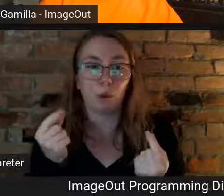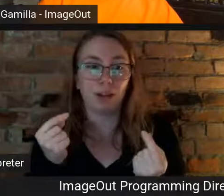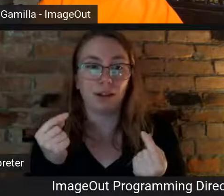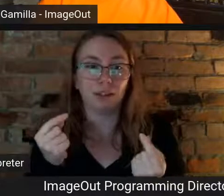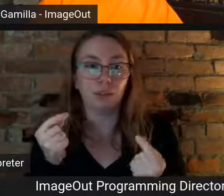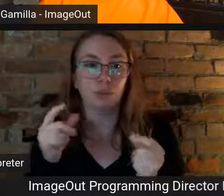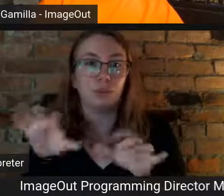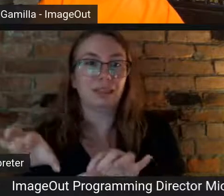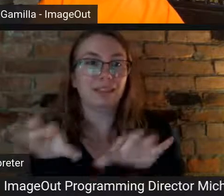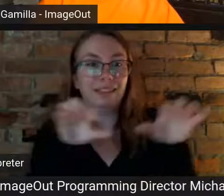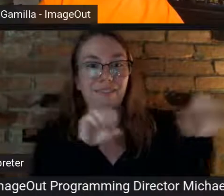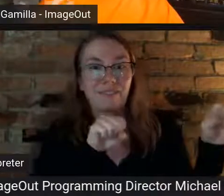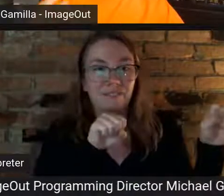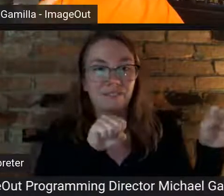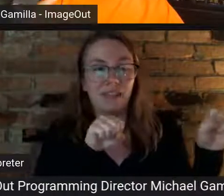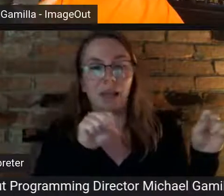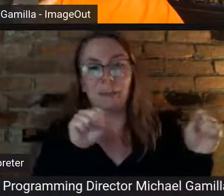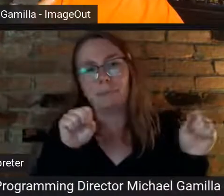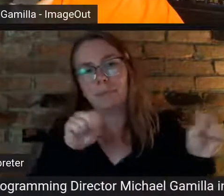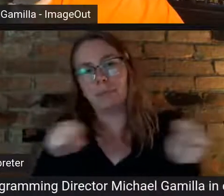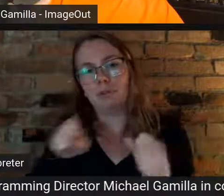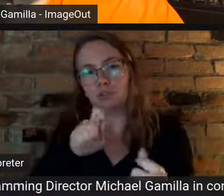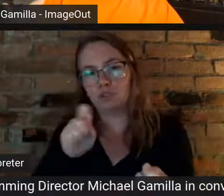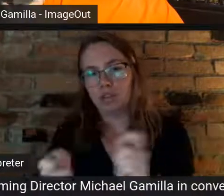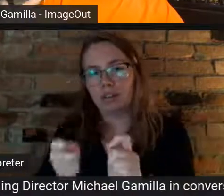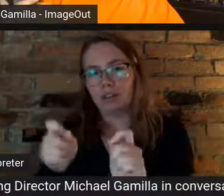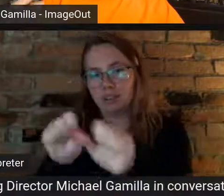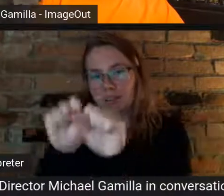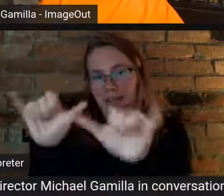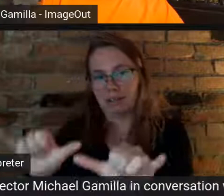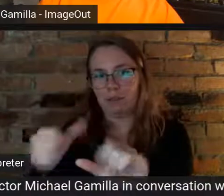outside. So I guess